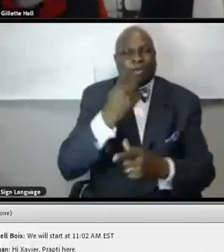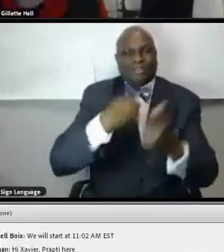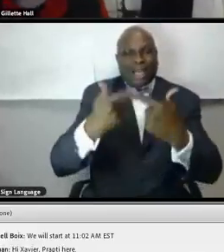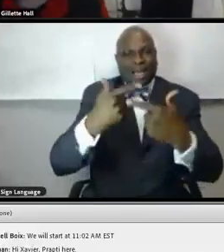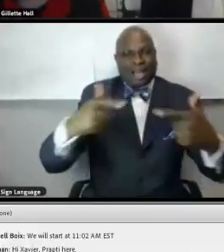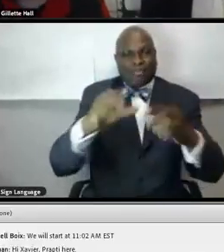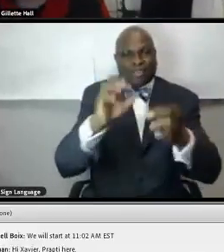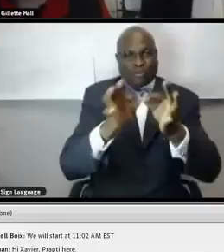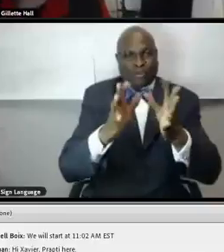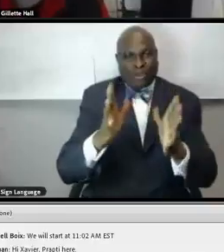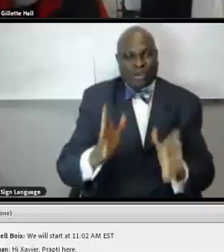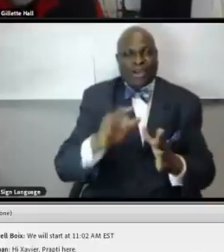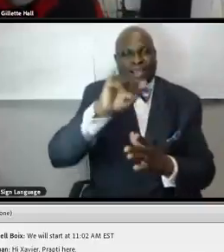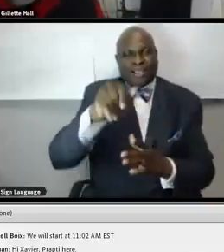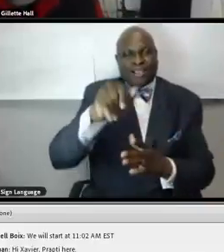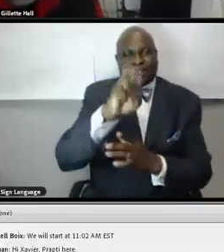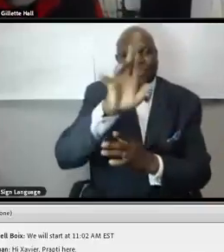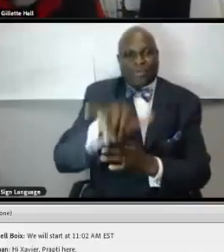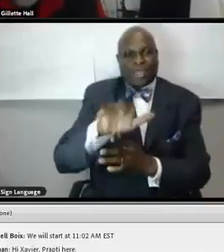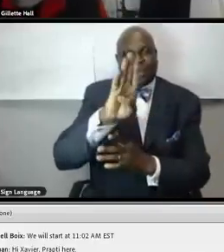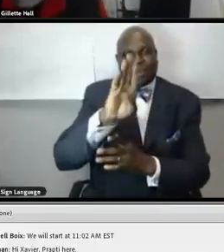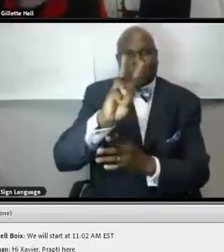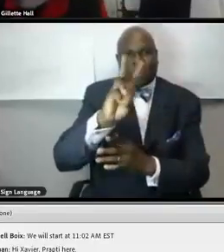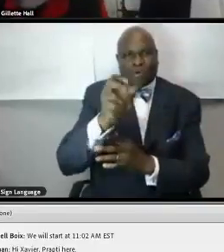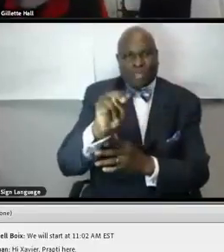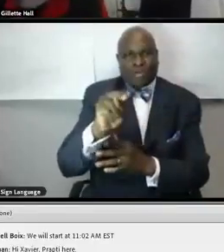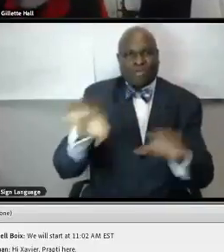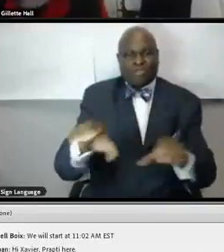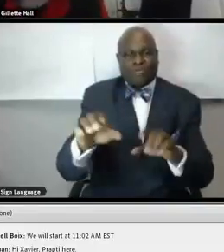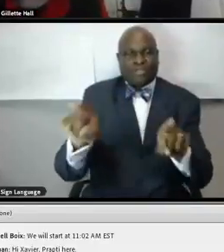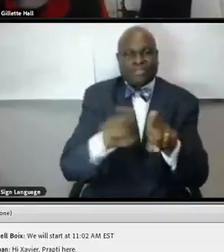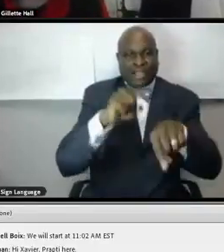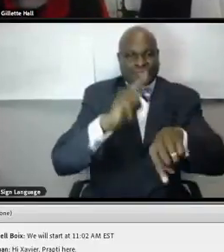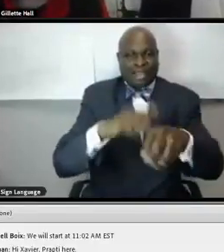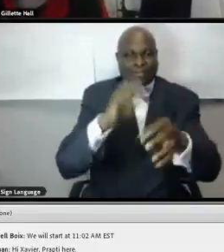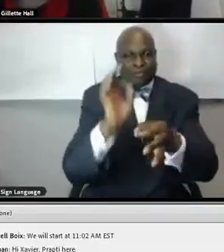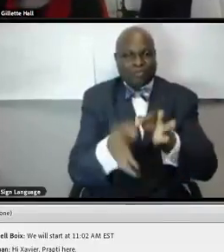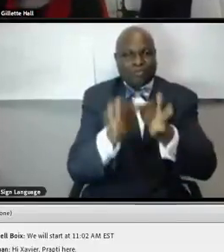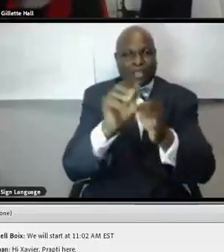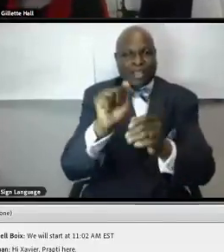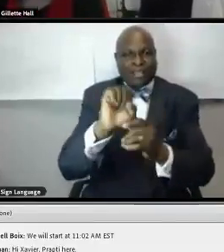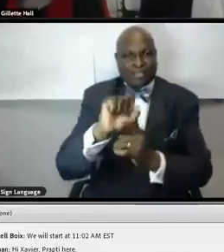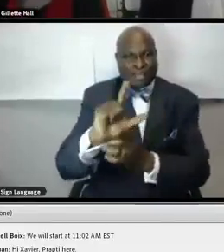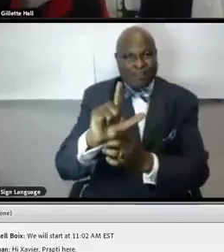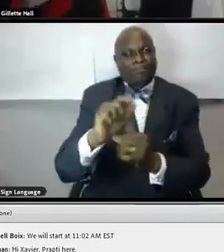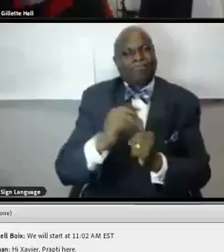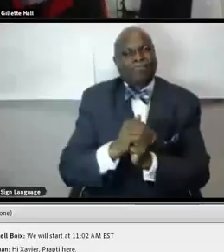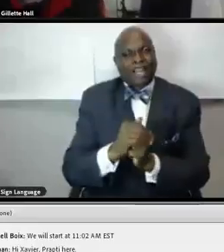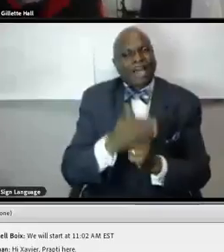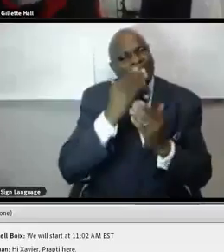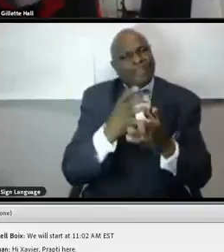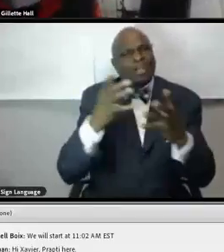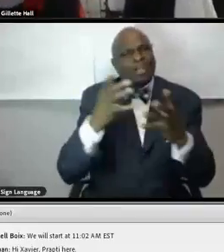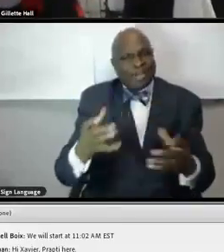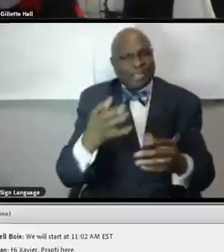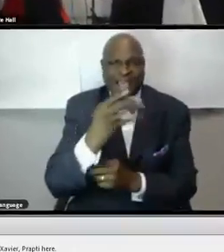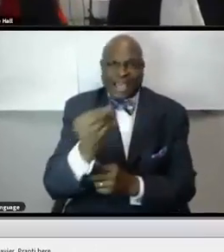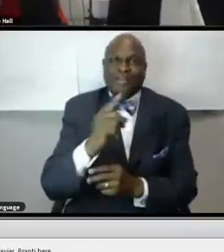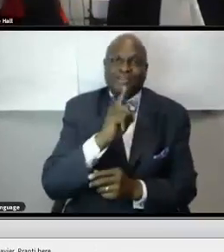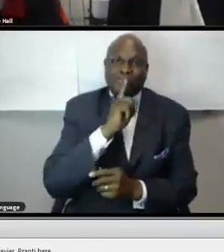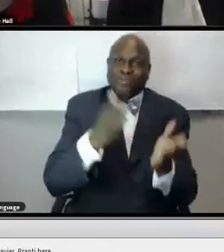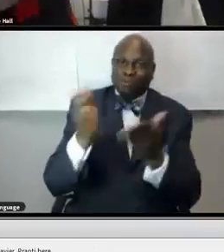sign language interpreter, Jeffrey Bowden, who will be doing simultaneous interpretation in ASL. Thank you very much, and